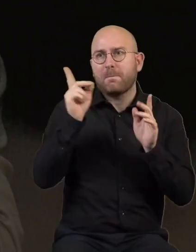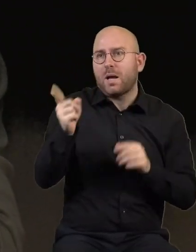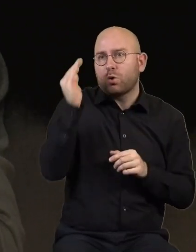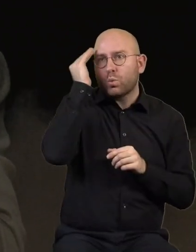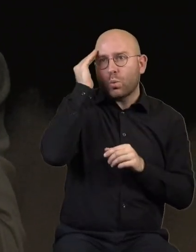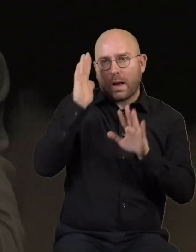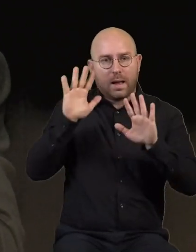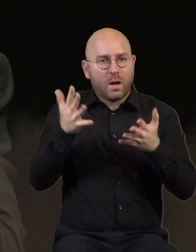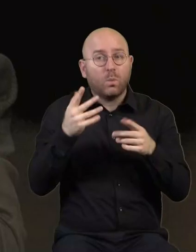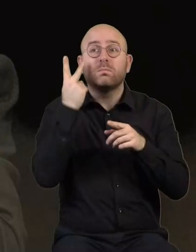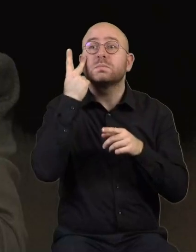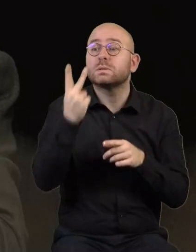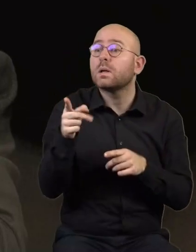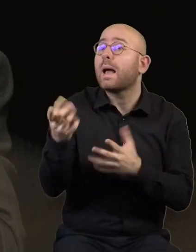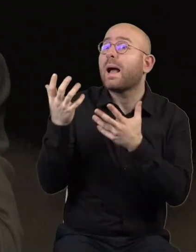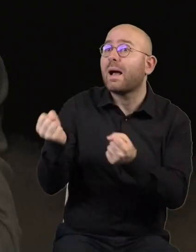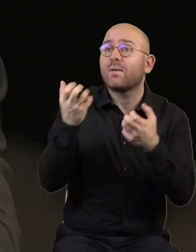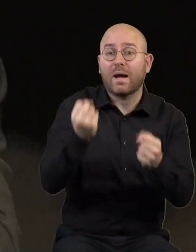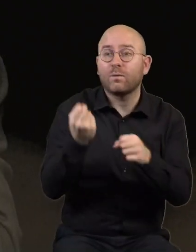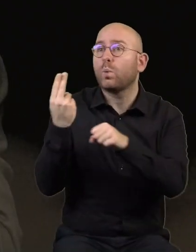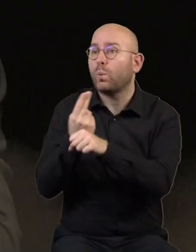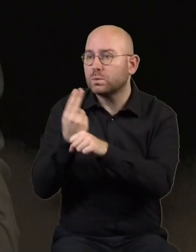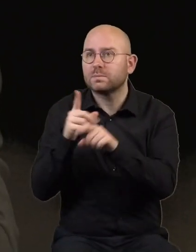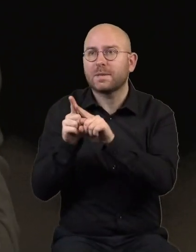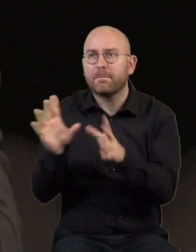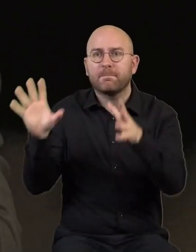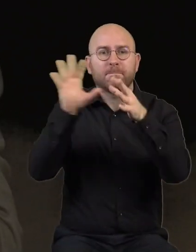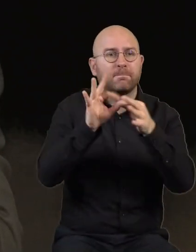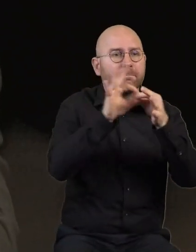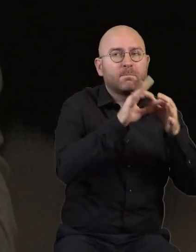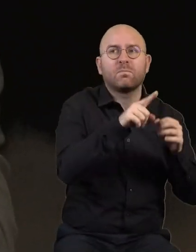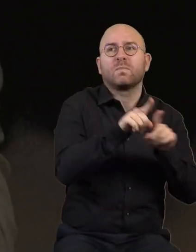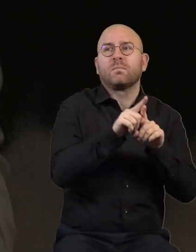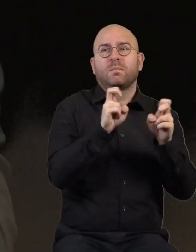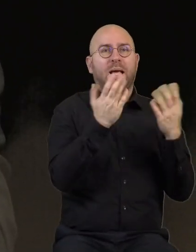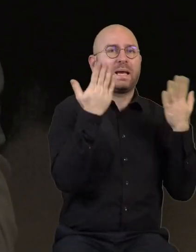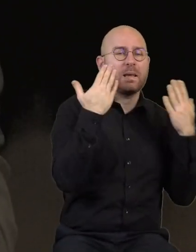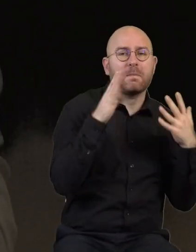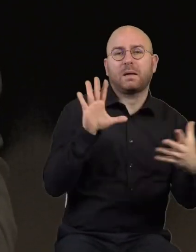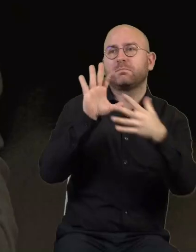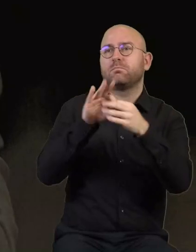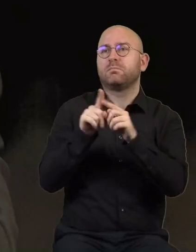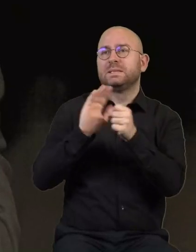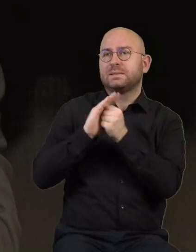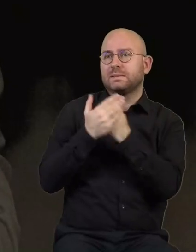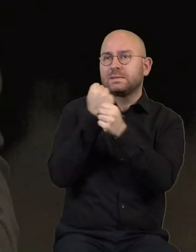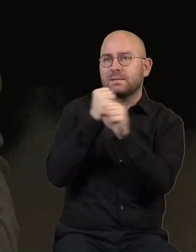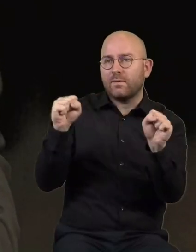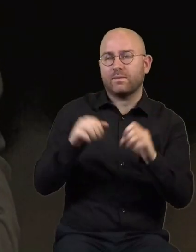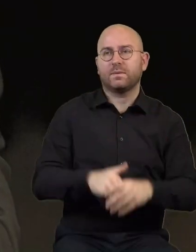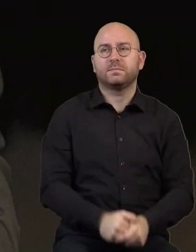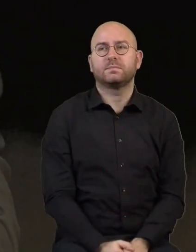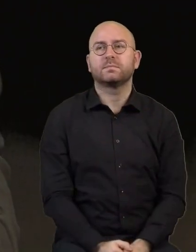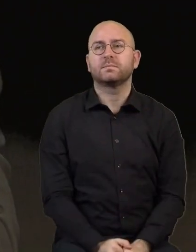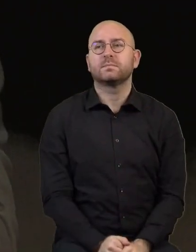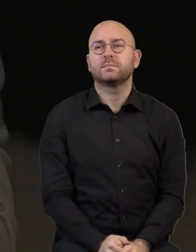climate as well. So here's often I see this focus on the investment side, and of course we're working in